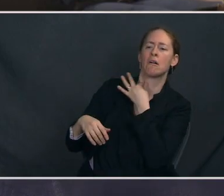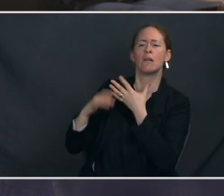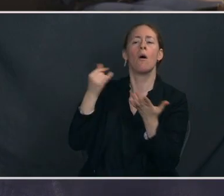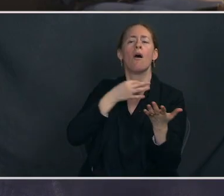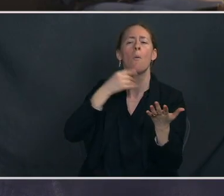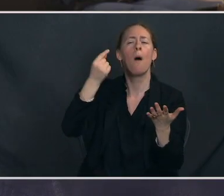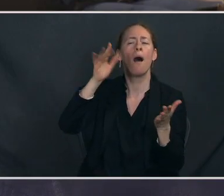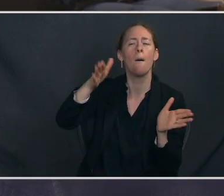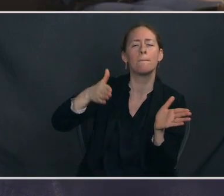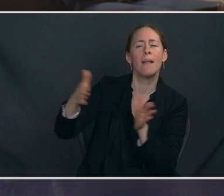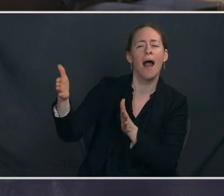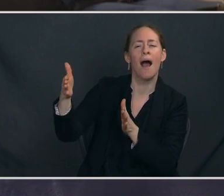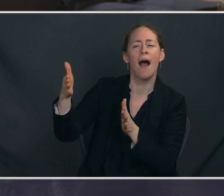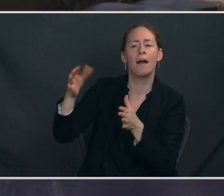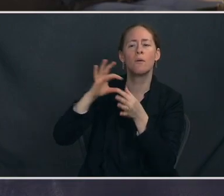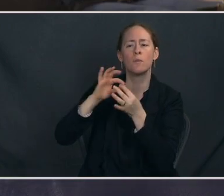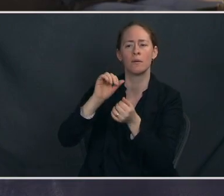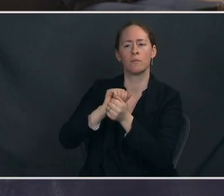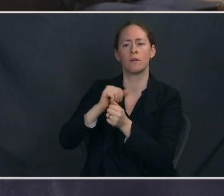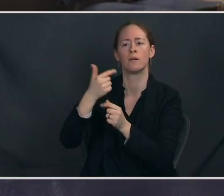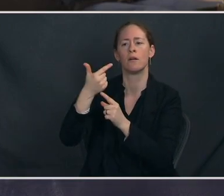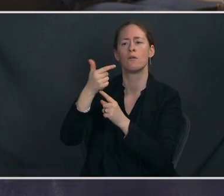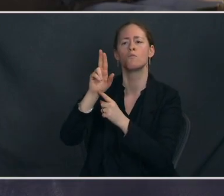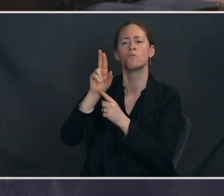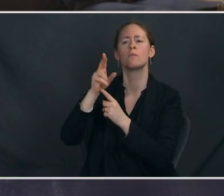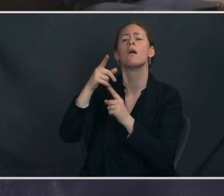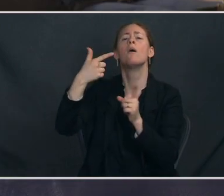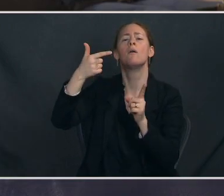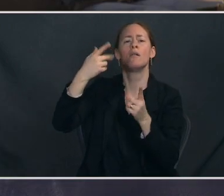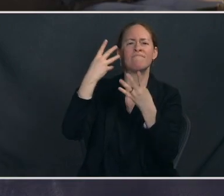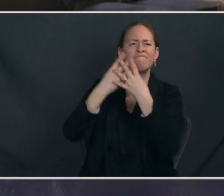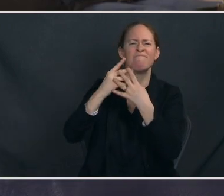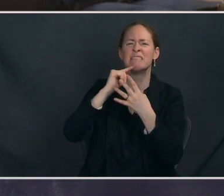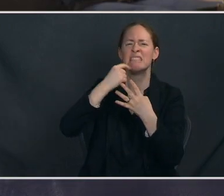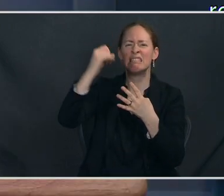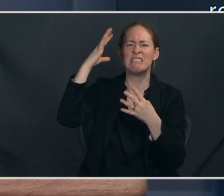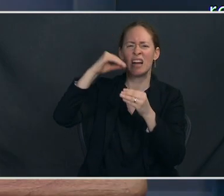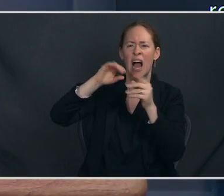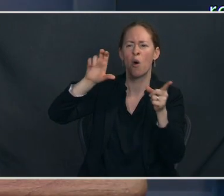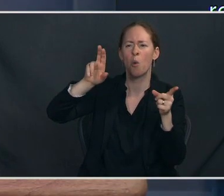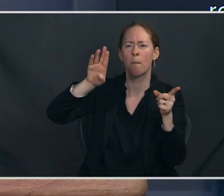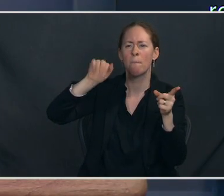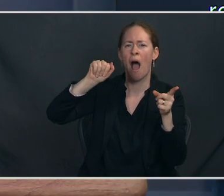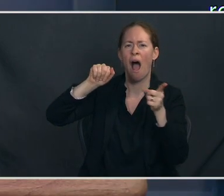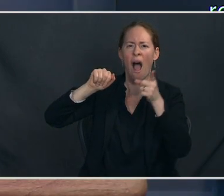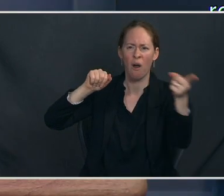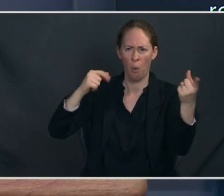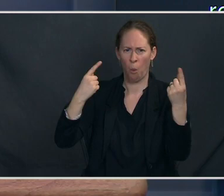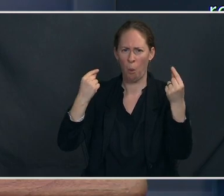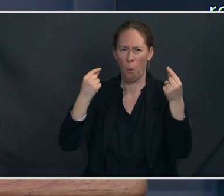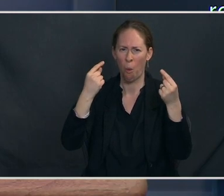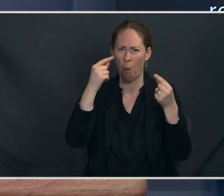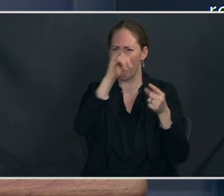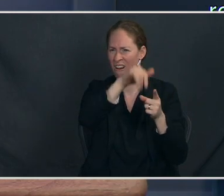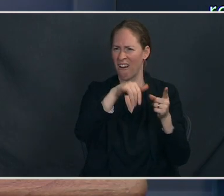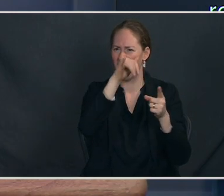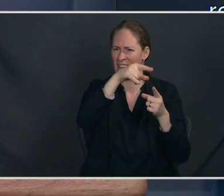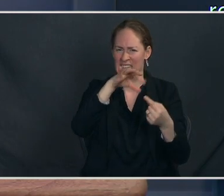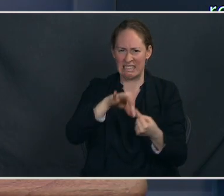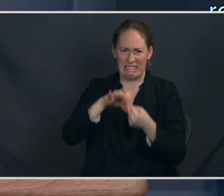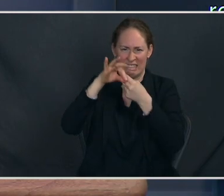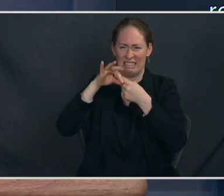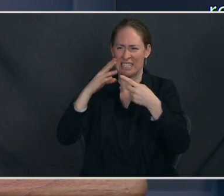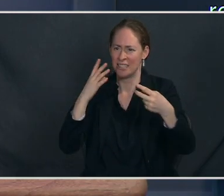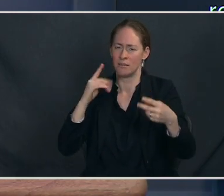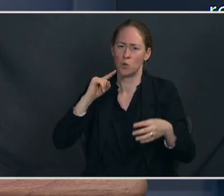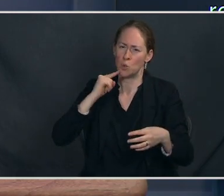restarting military trials for detainees, one case announced last week? I don't have anything new on that. I'm happy to follow up on that